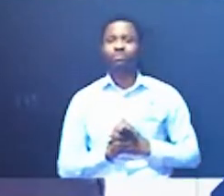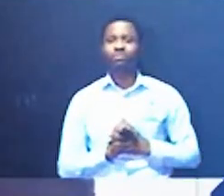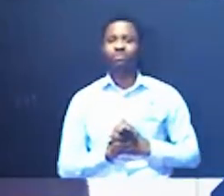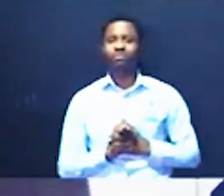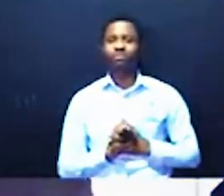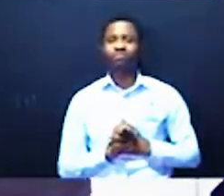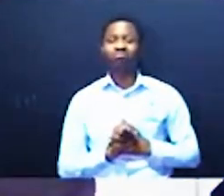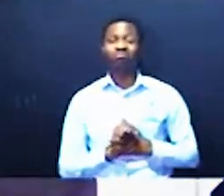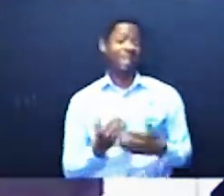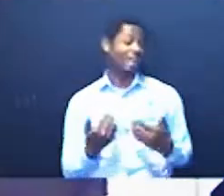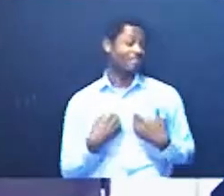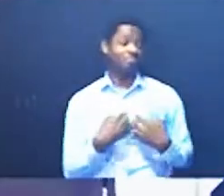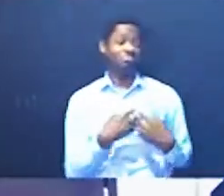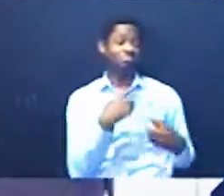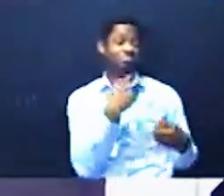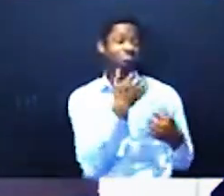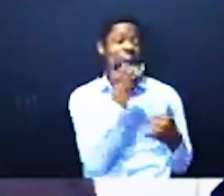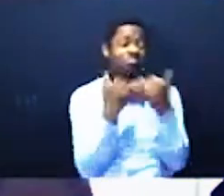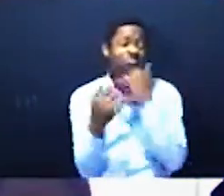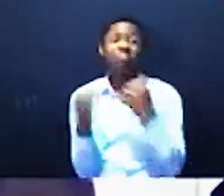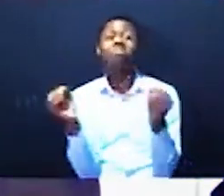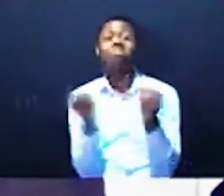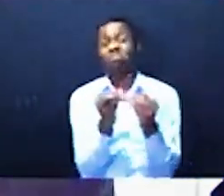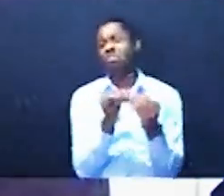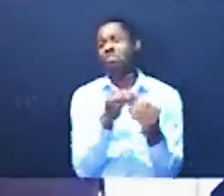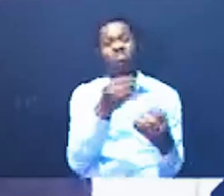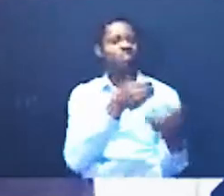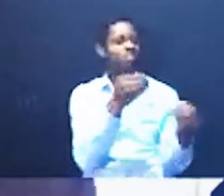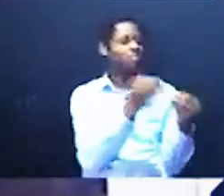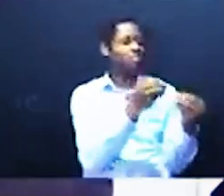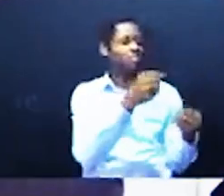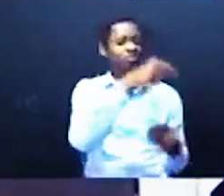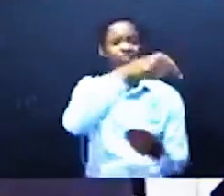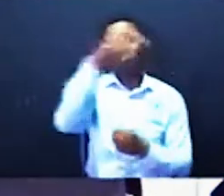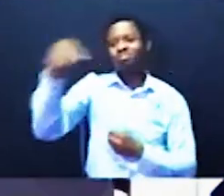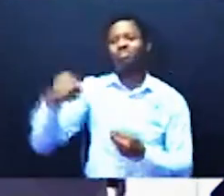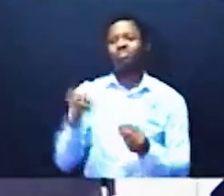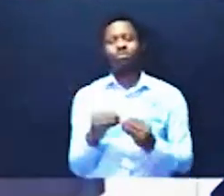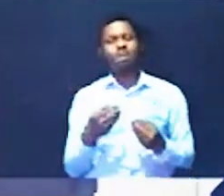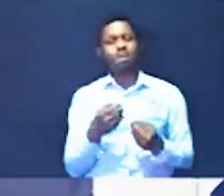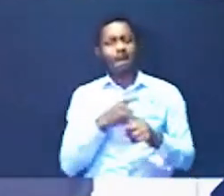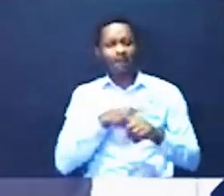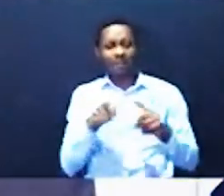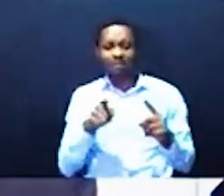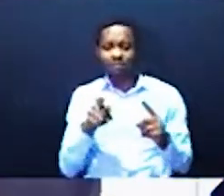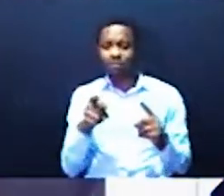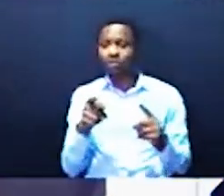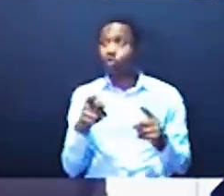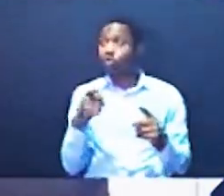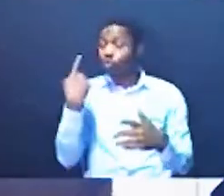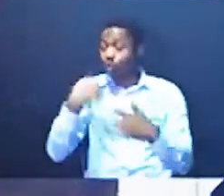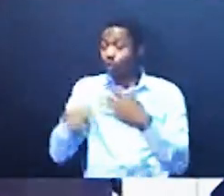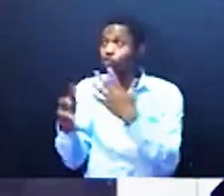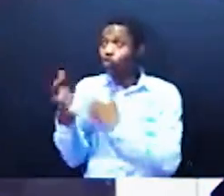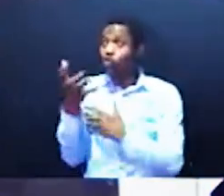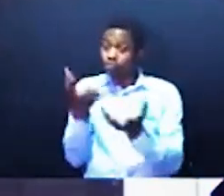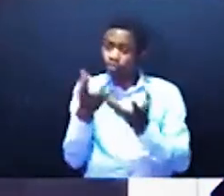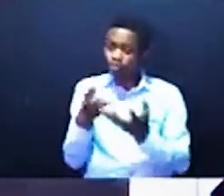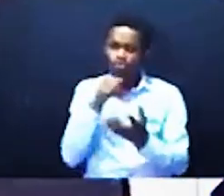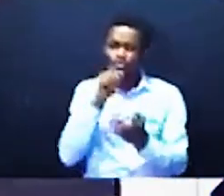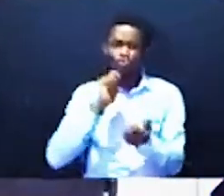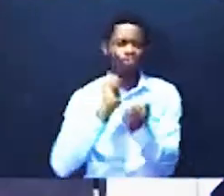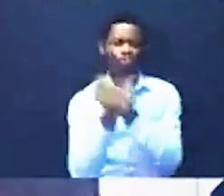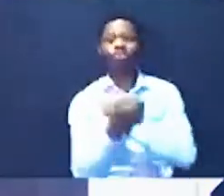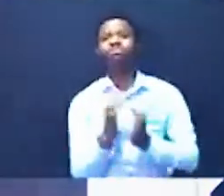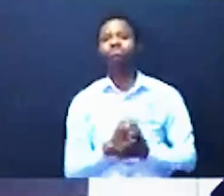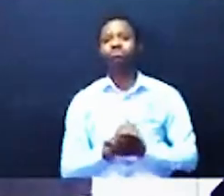open there are offenses everywhere ye was intend you at all a etwa ye ho ehia bebre the standard does not change now so onyame nyina so no etim di etim. I'm